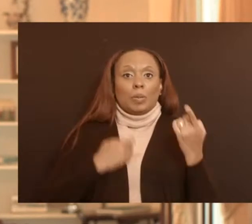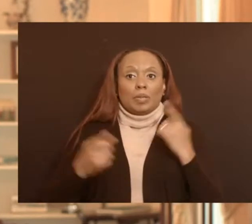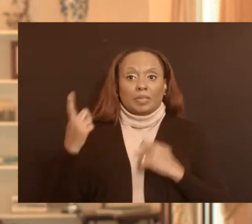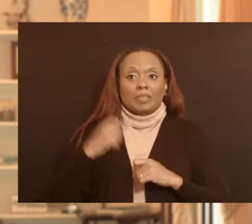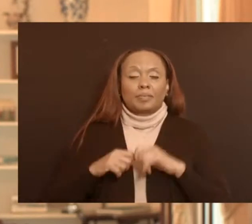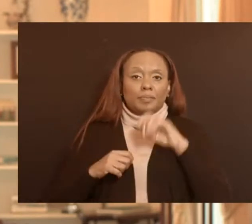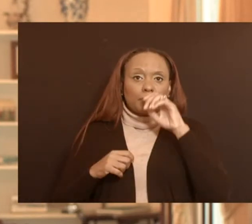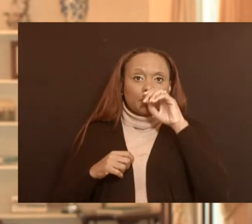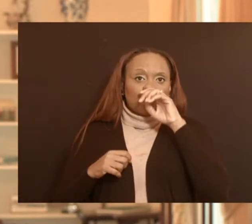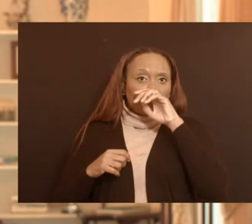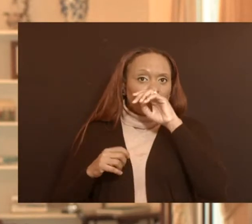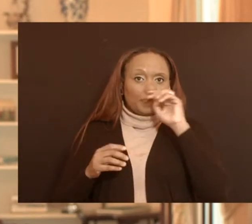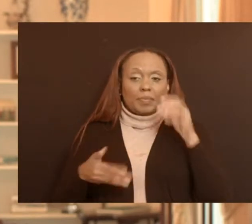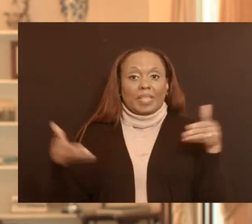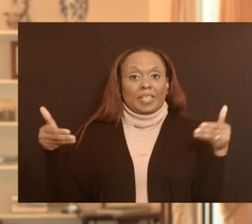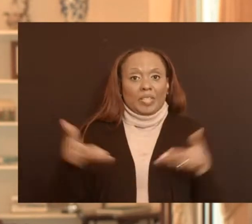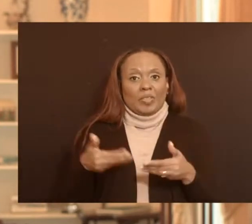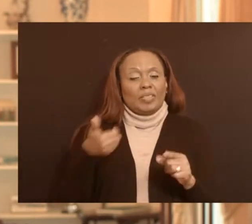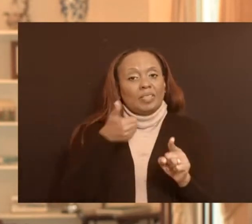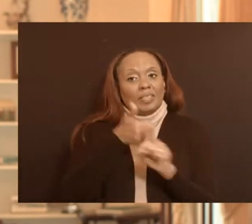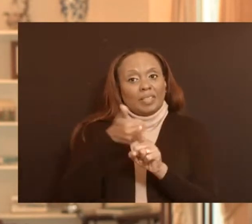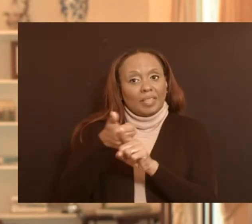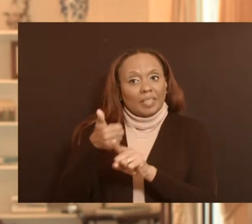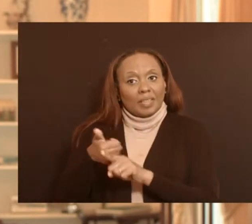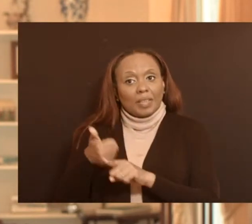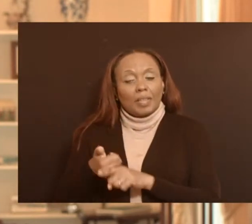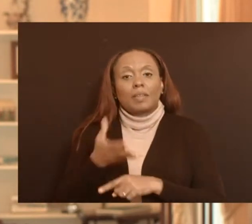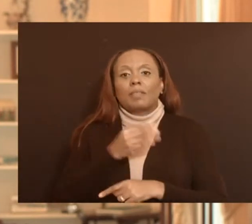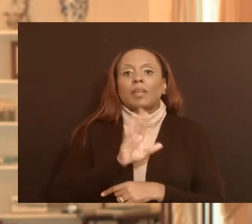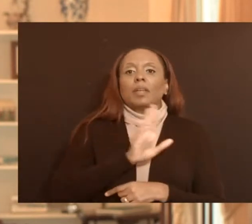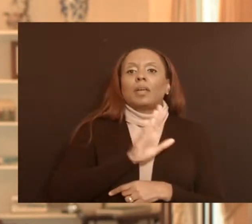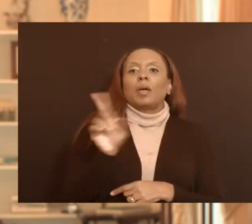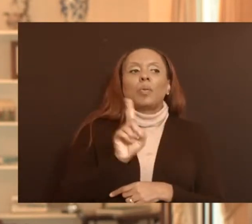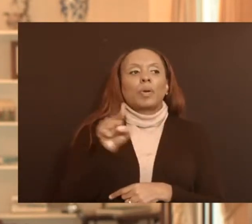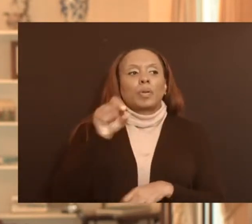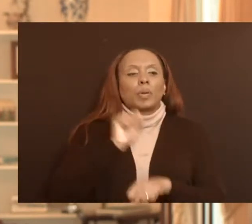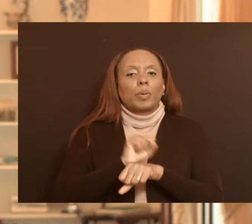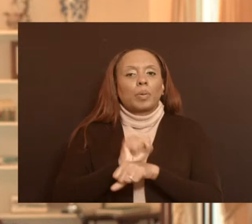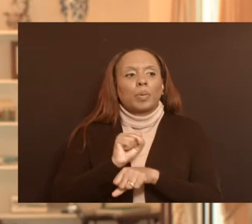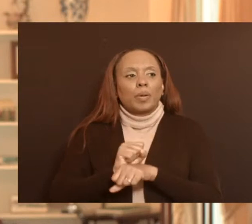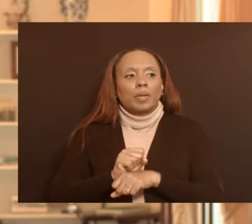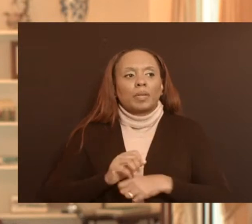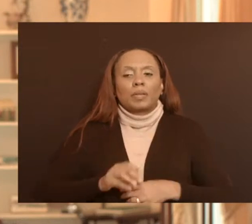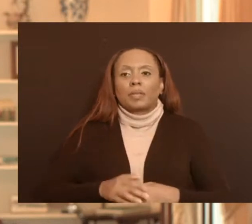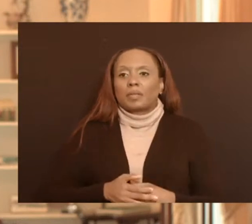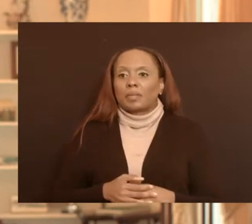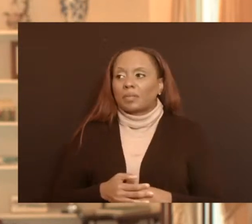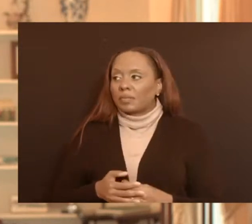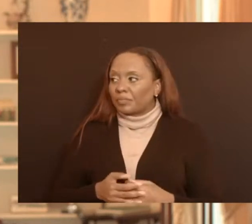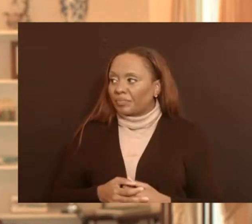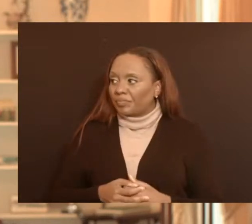members of the media to introduce themselves and the media house they represent before posing their questions.